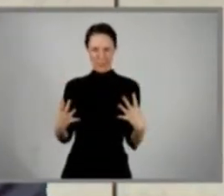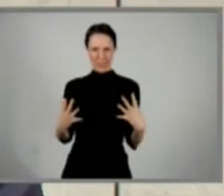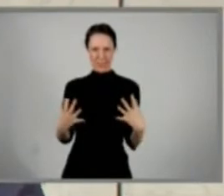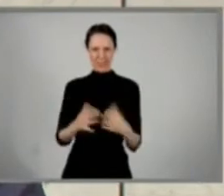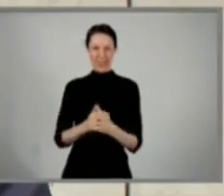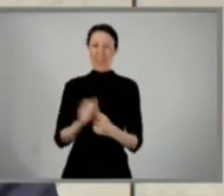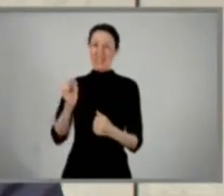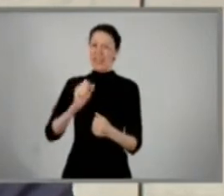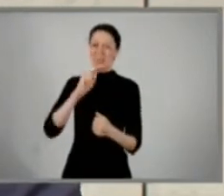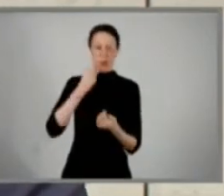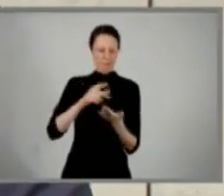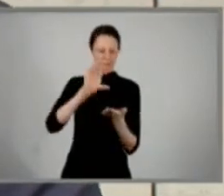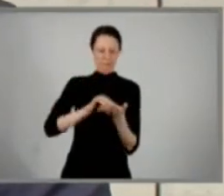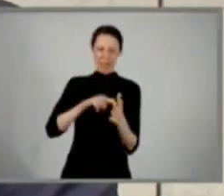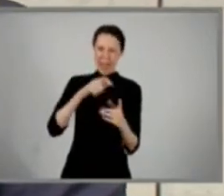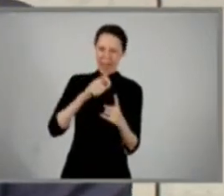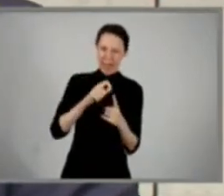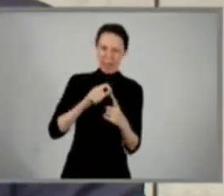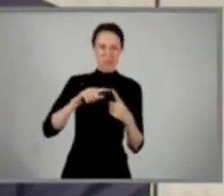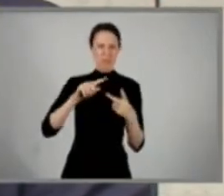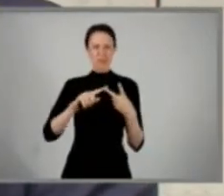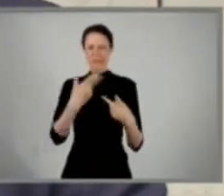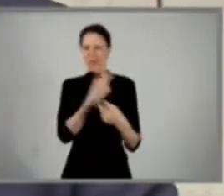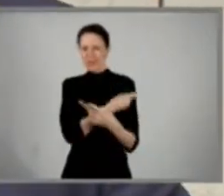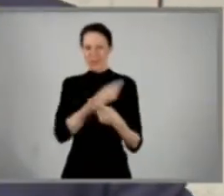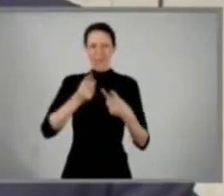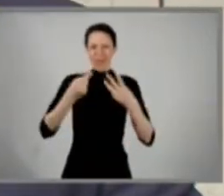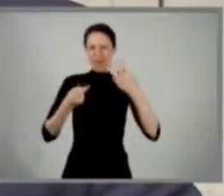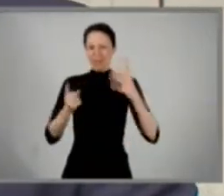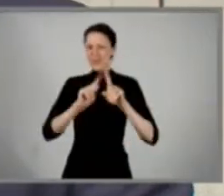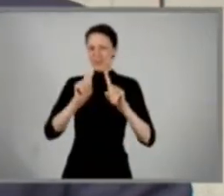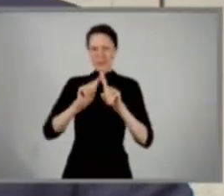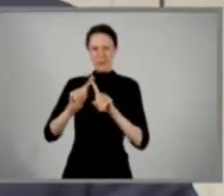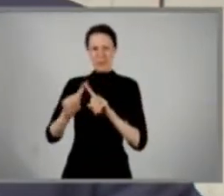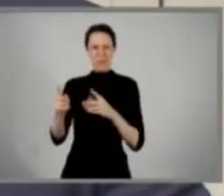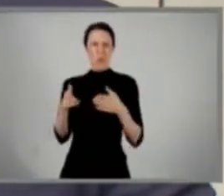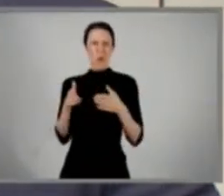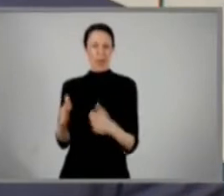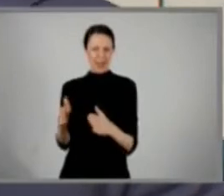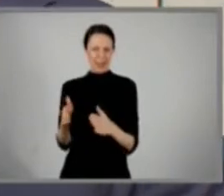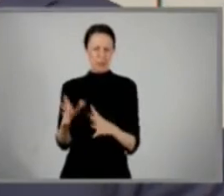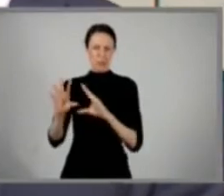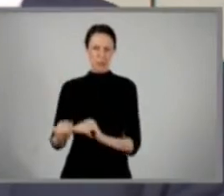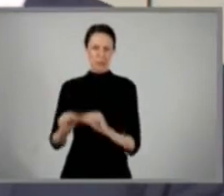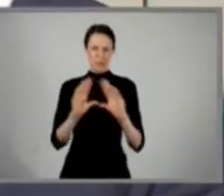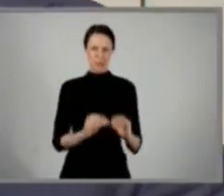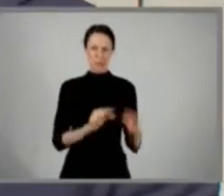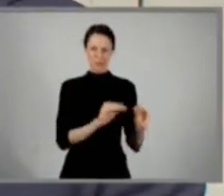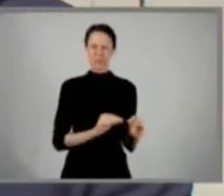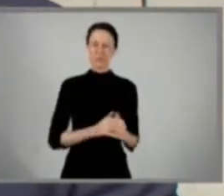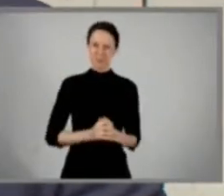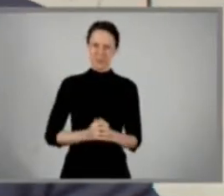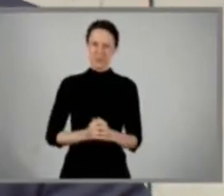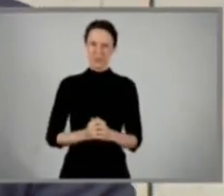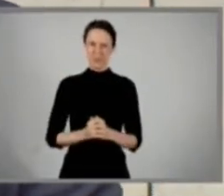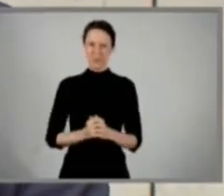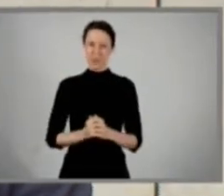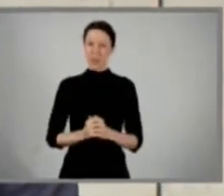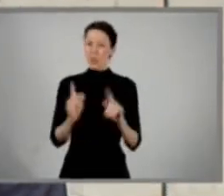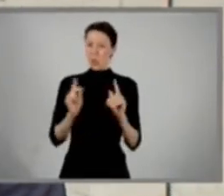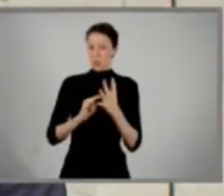more commonplace and need to become ubiquitous. I mean, here in the ACT in New South Wales, the whole process for registration